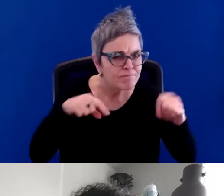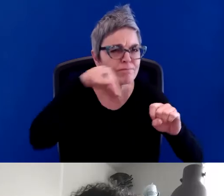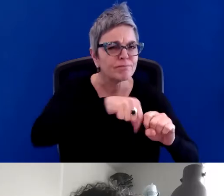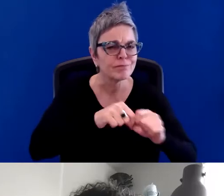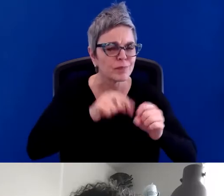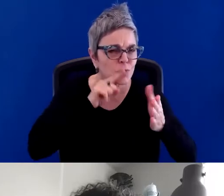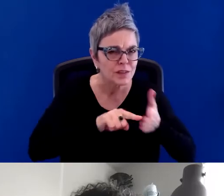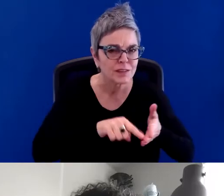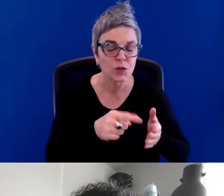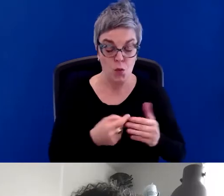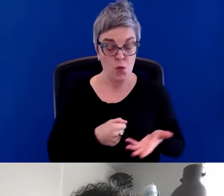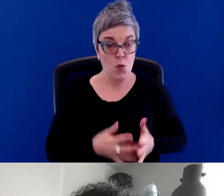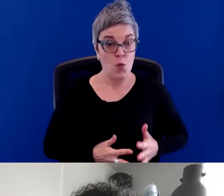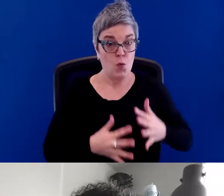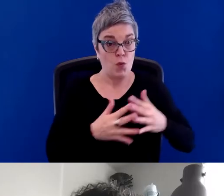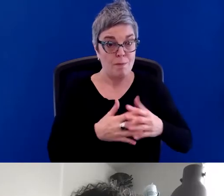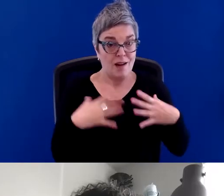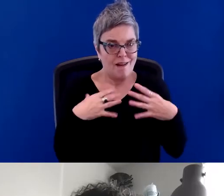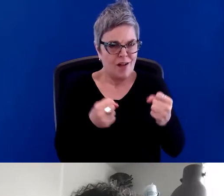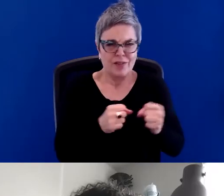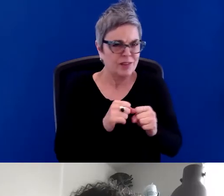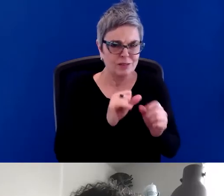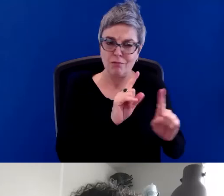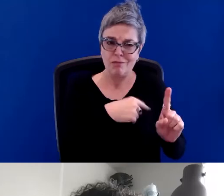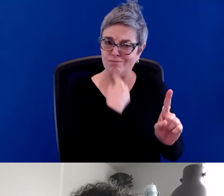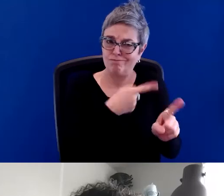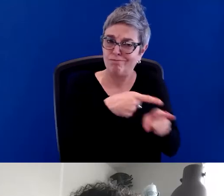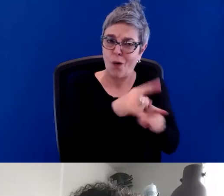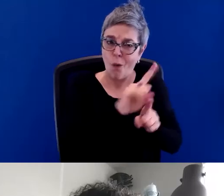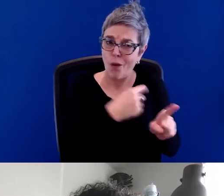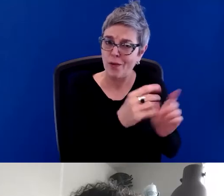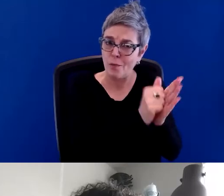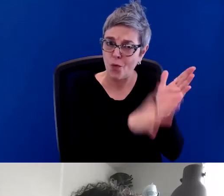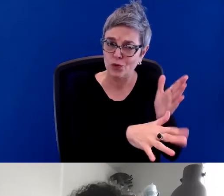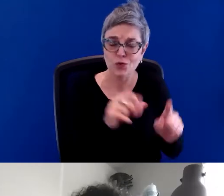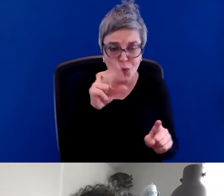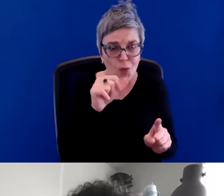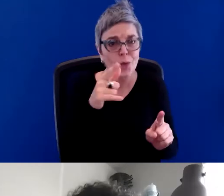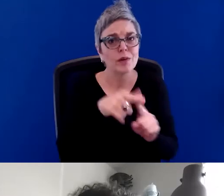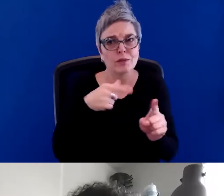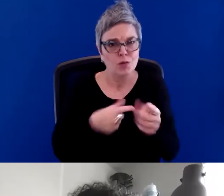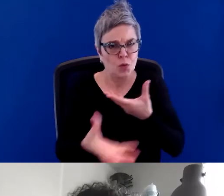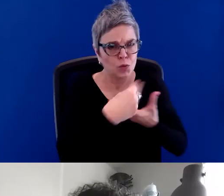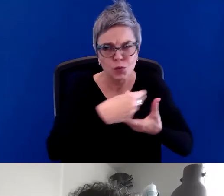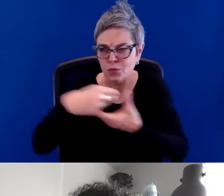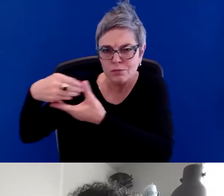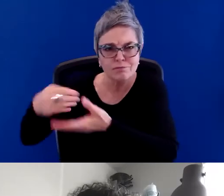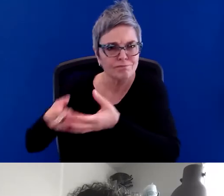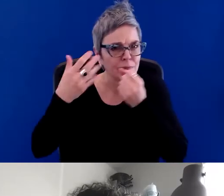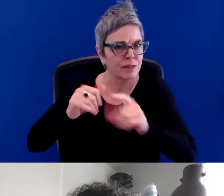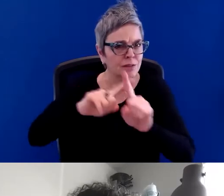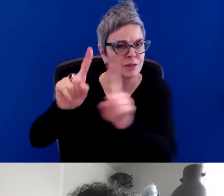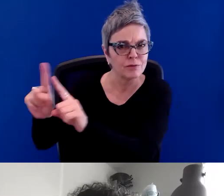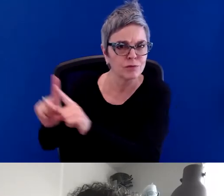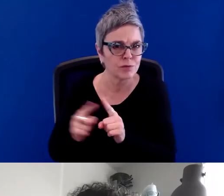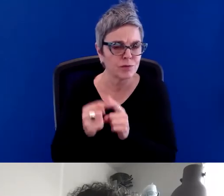abortion, and reproductive justice is highlighting that there's really a spectrum of experiences. So like one of the things in my class that my students